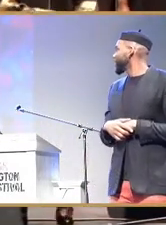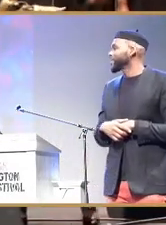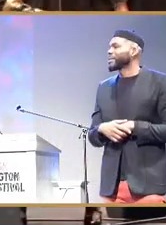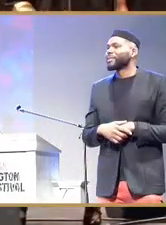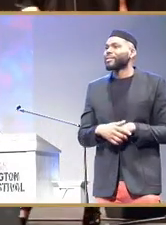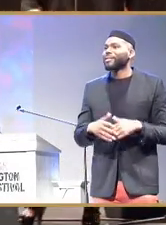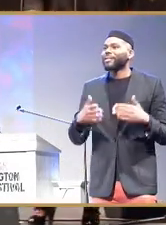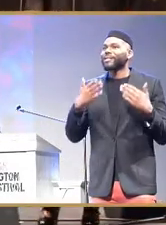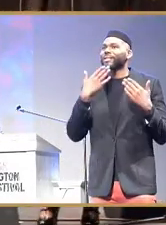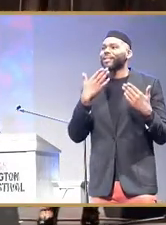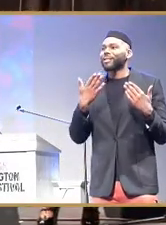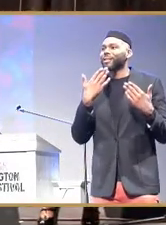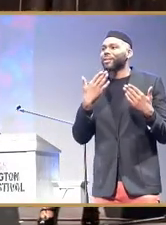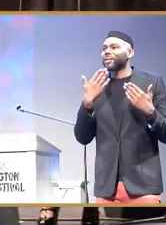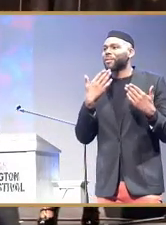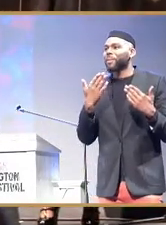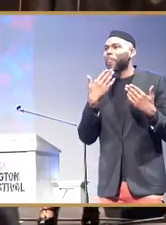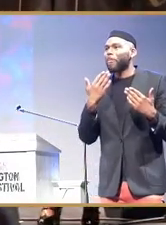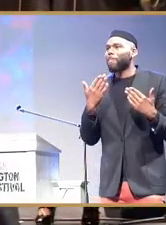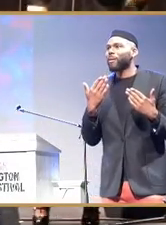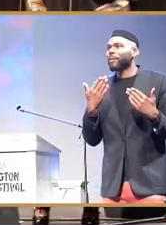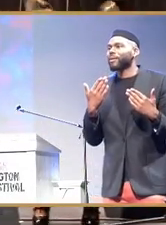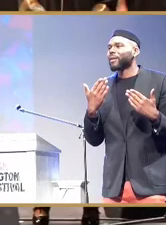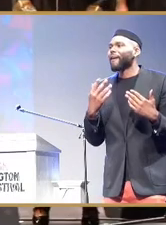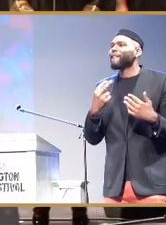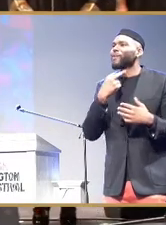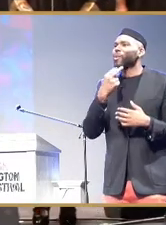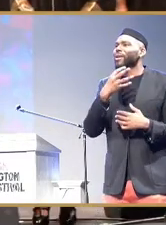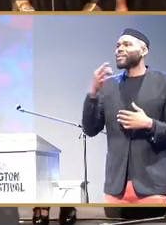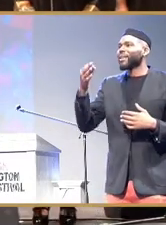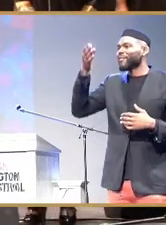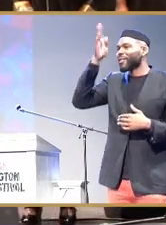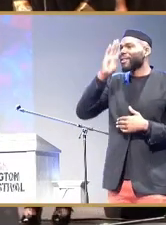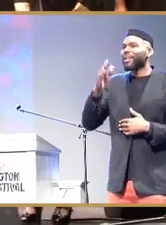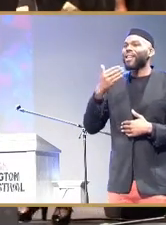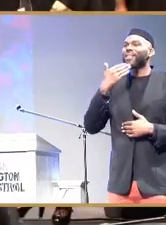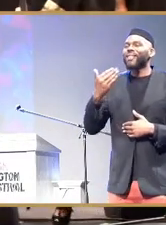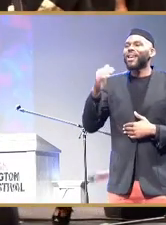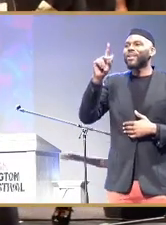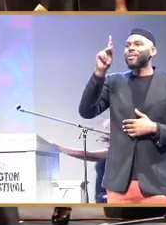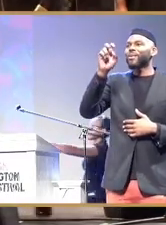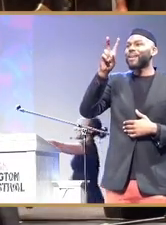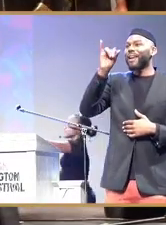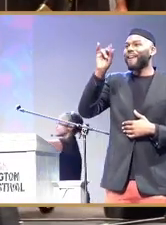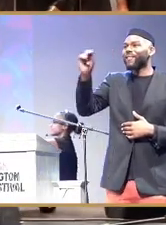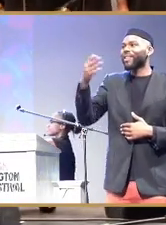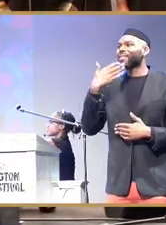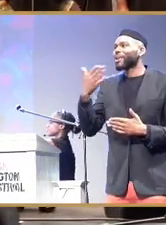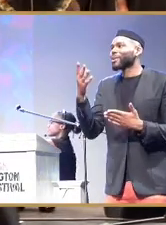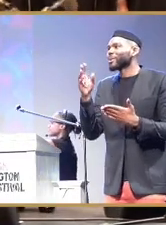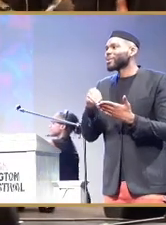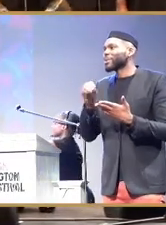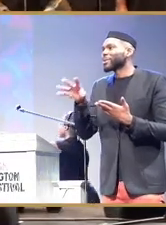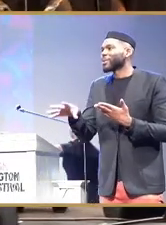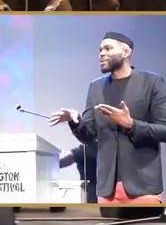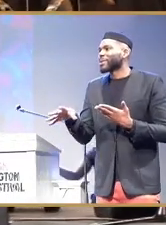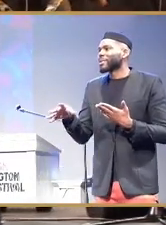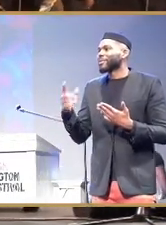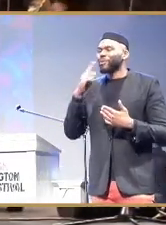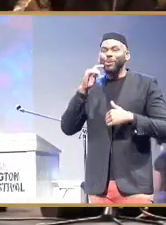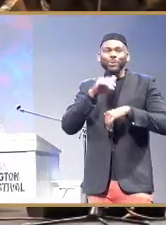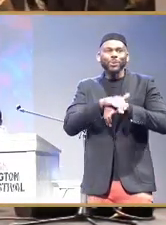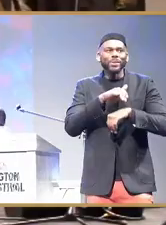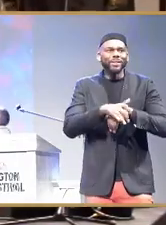we are so privileged to have you here. Voice of God. Thank you, Kevin. Thank you, students, running this